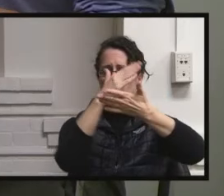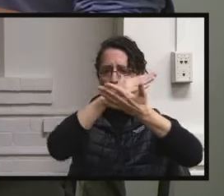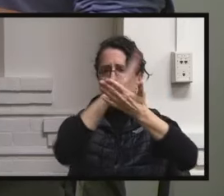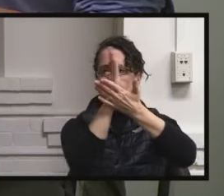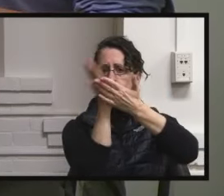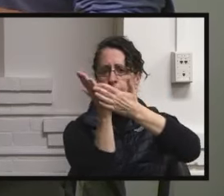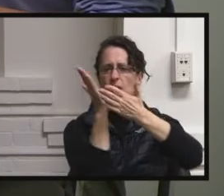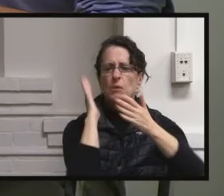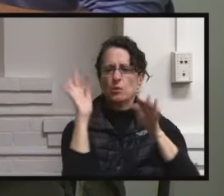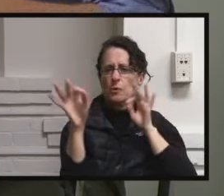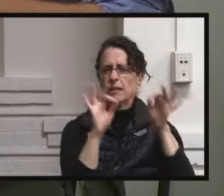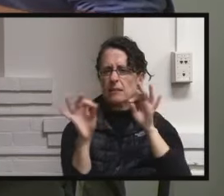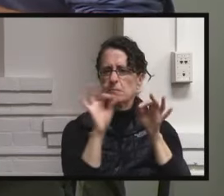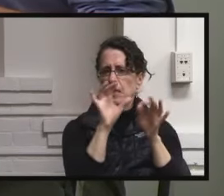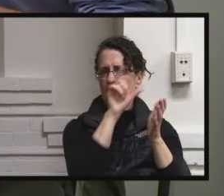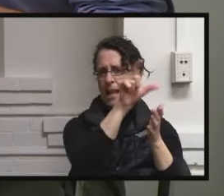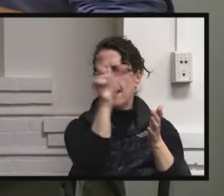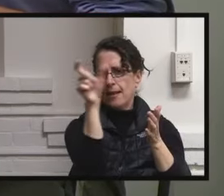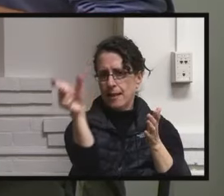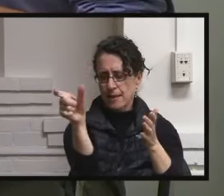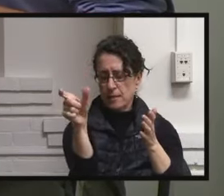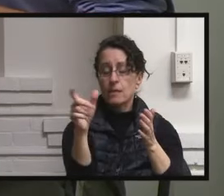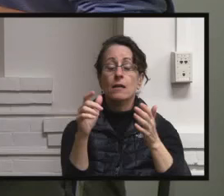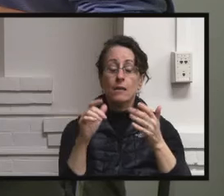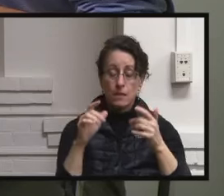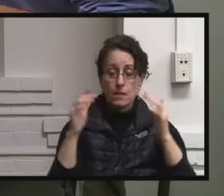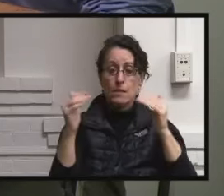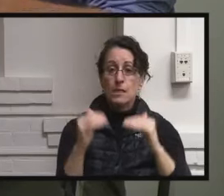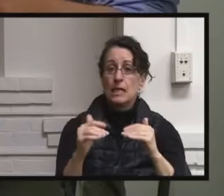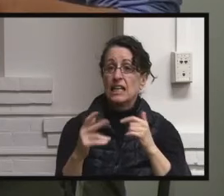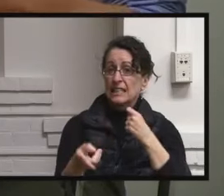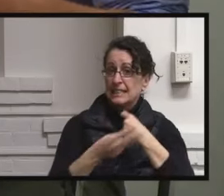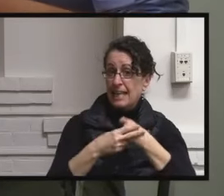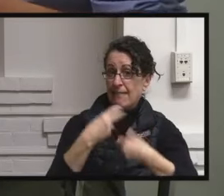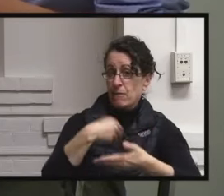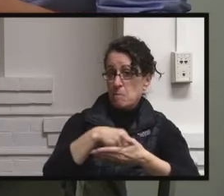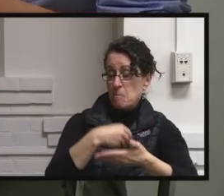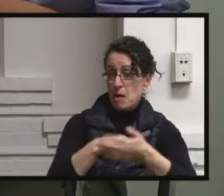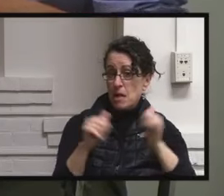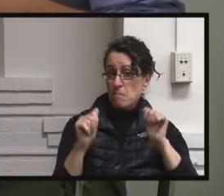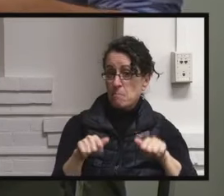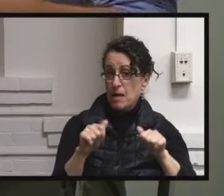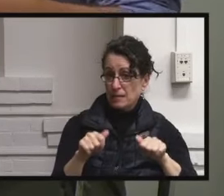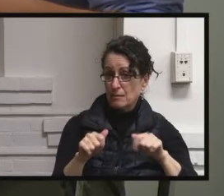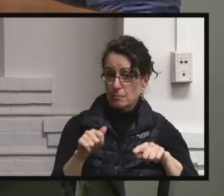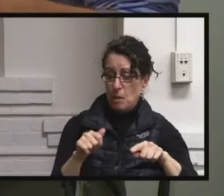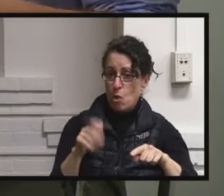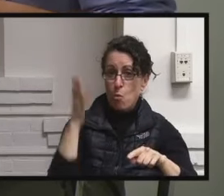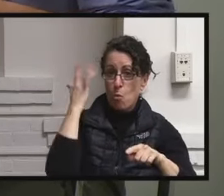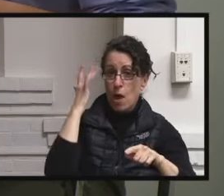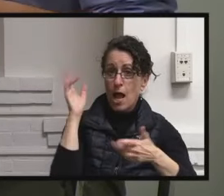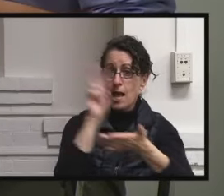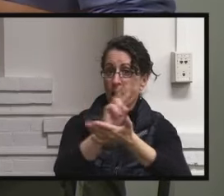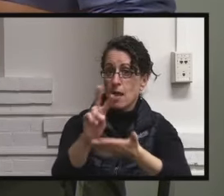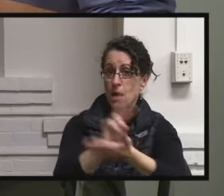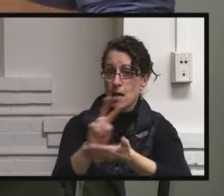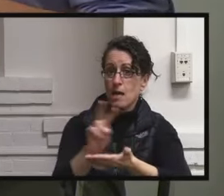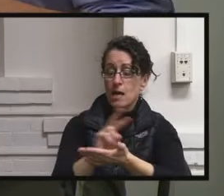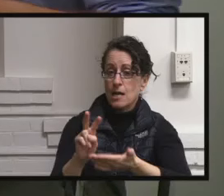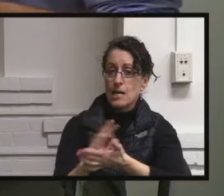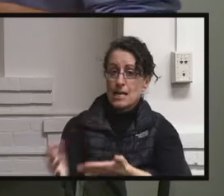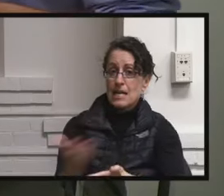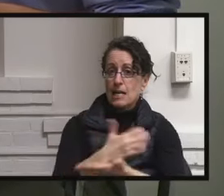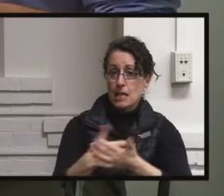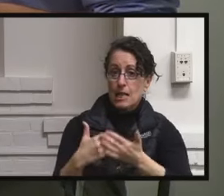that the cost-saving opportunity that we're discussing here, that is changing over to every other week trash collection,